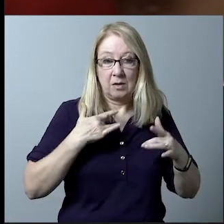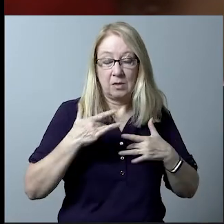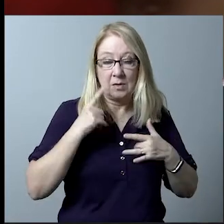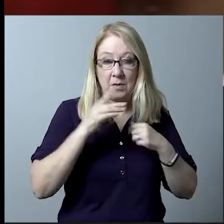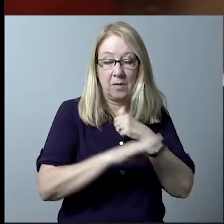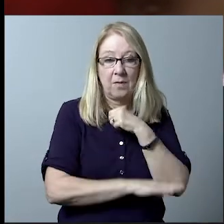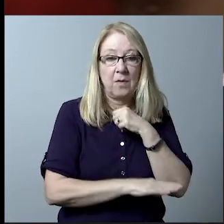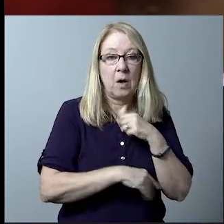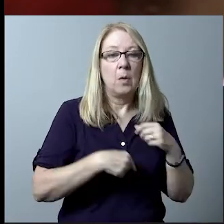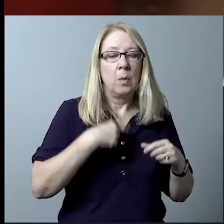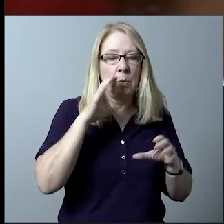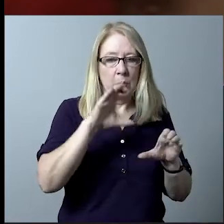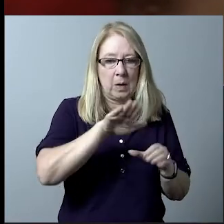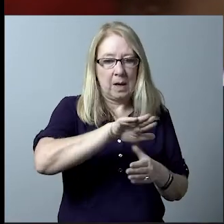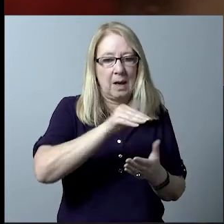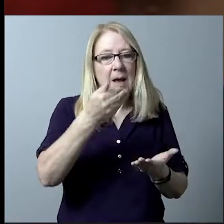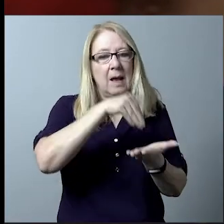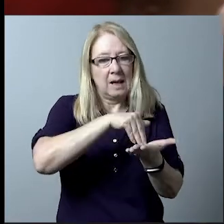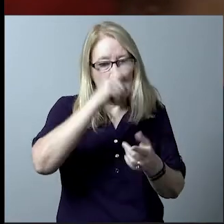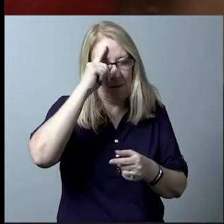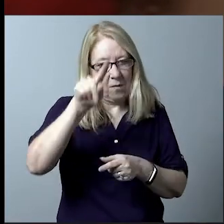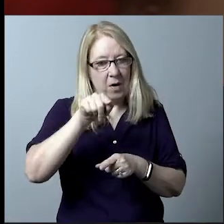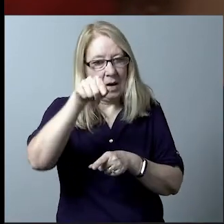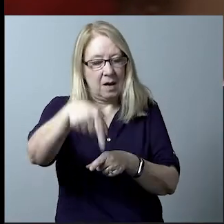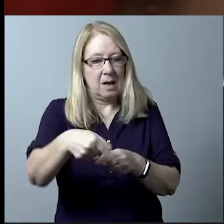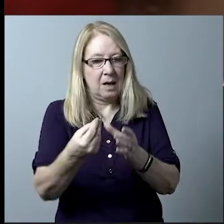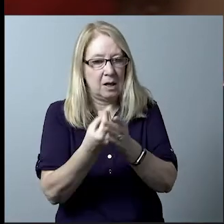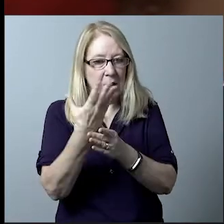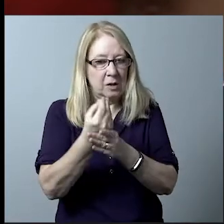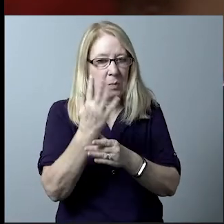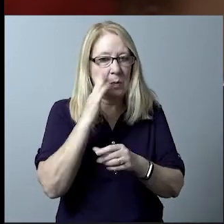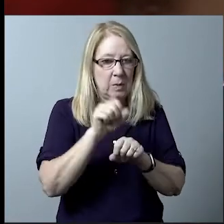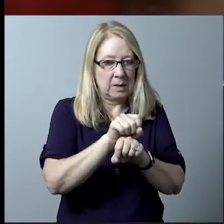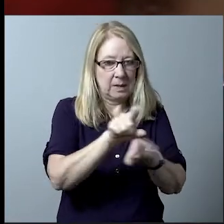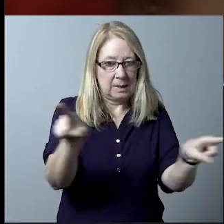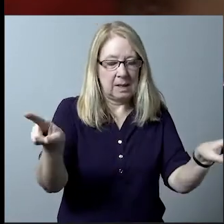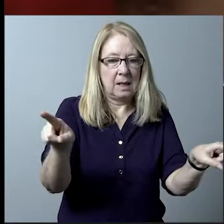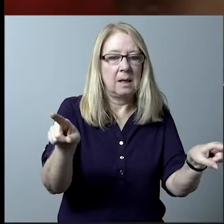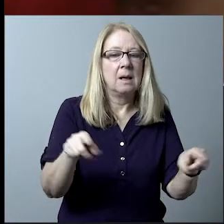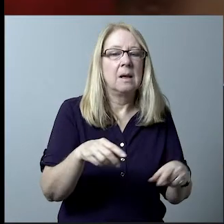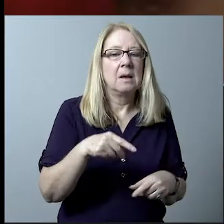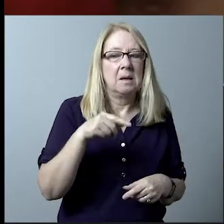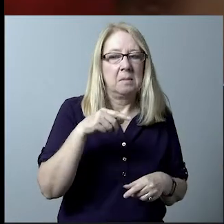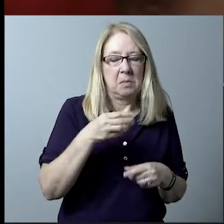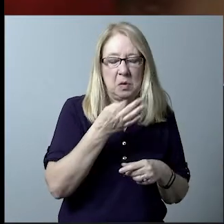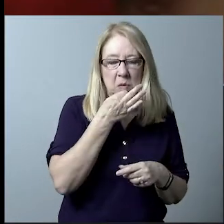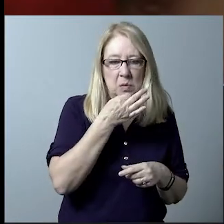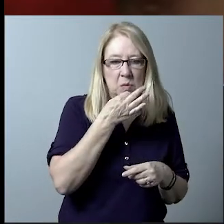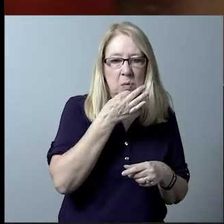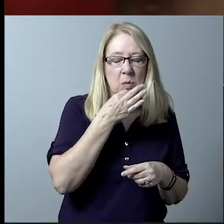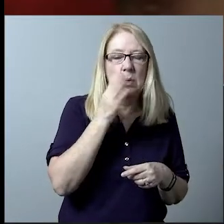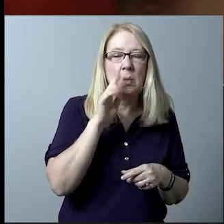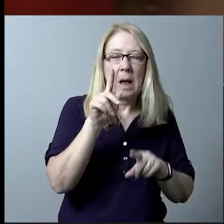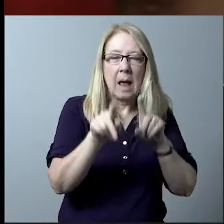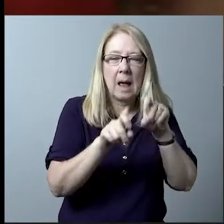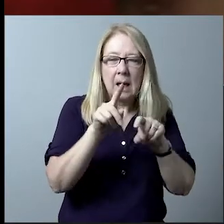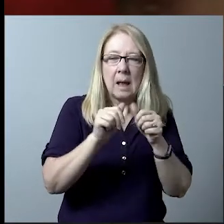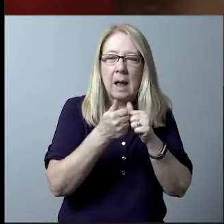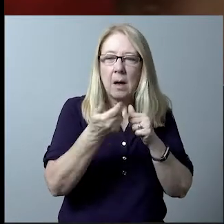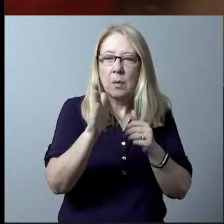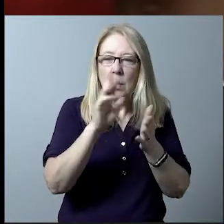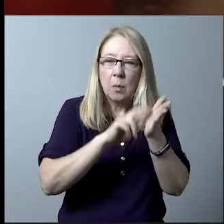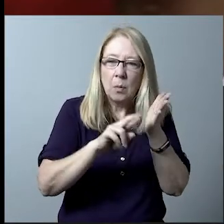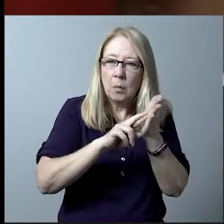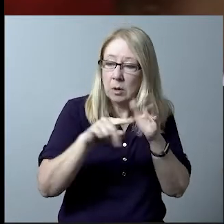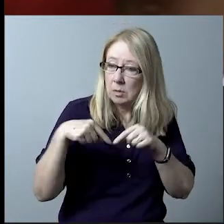fall. We're doing that again for this coming spring. So that's going to come out next week. I've been working on that with Academic Affairs to ask